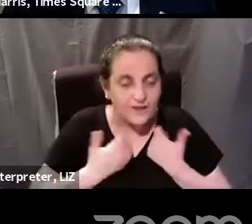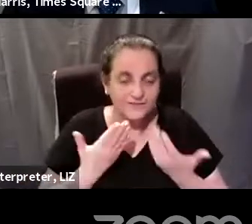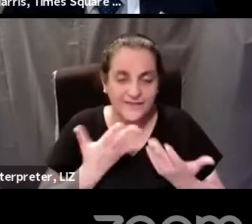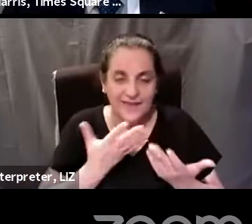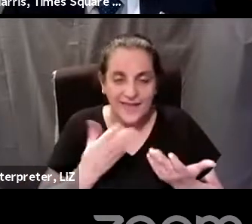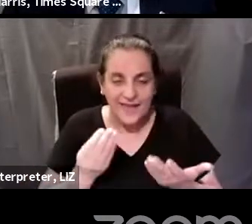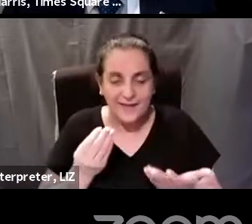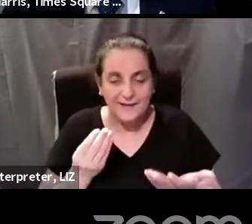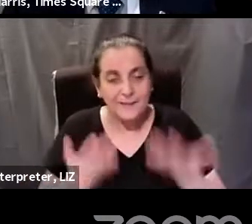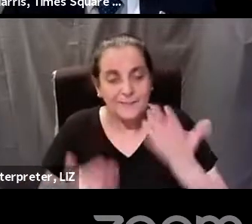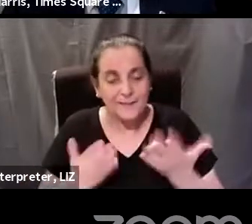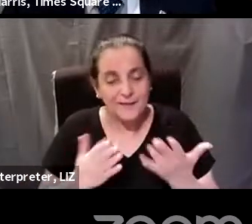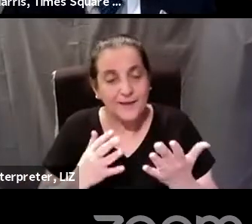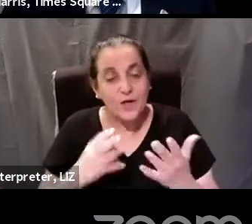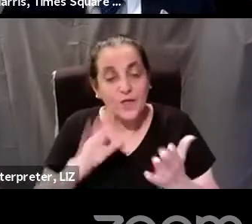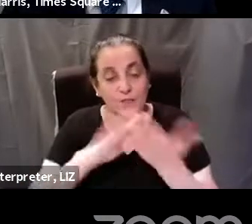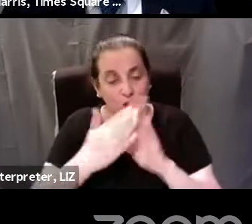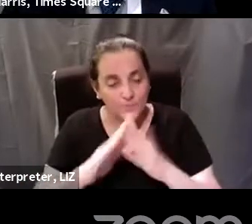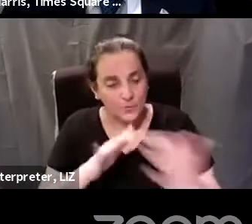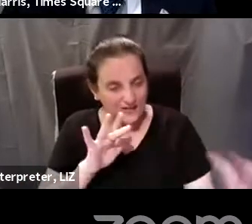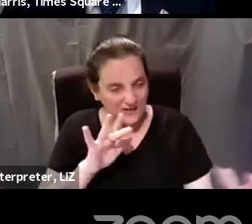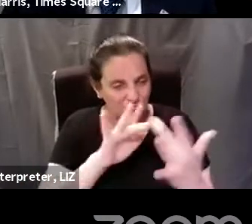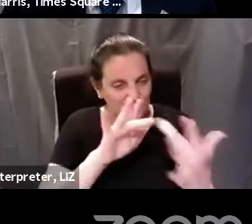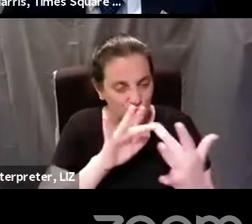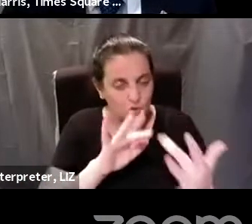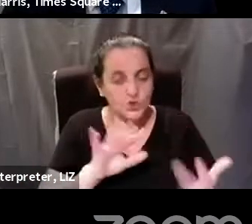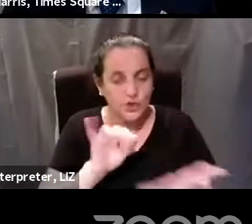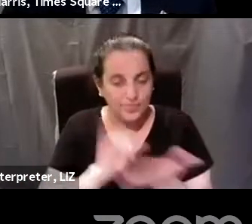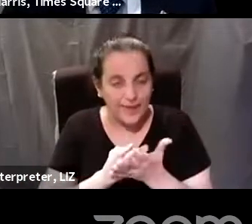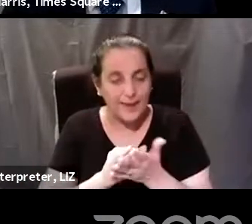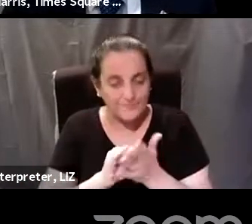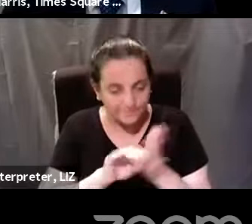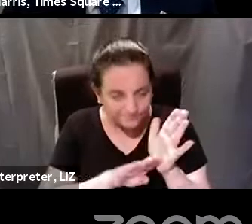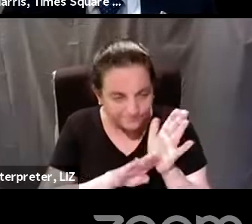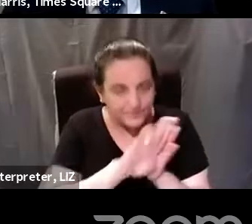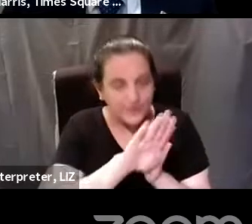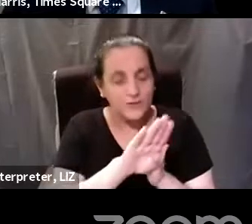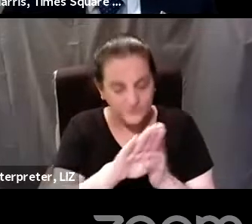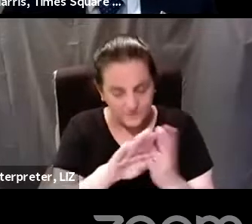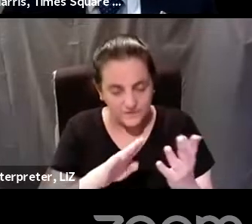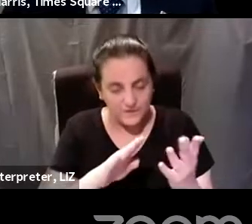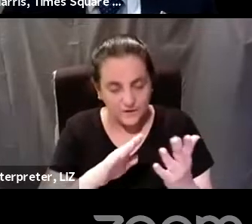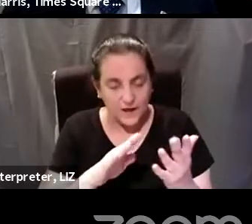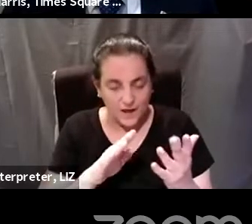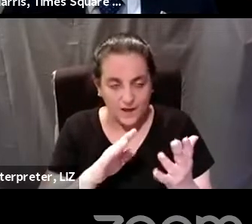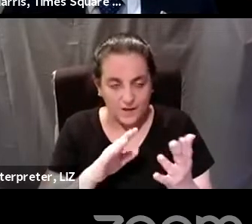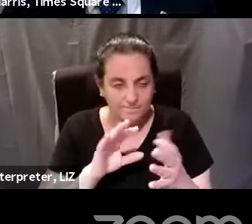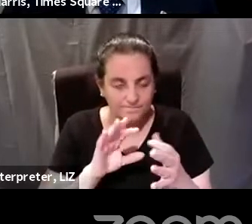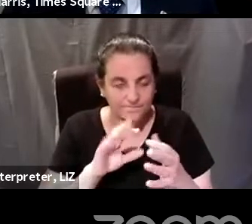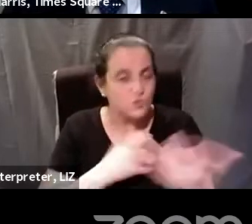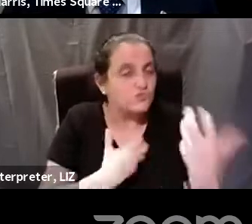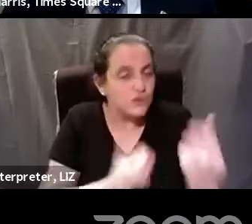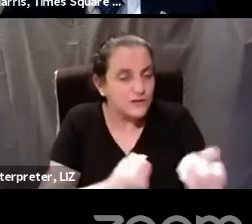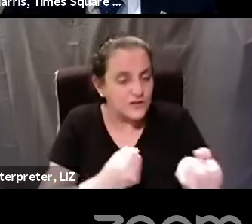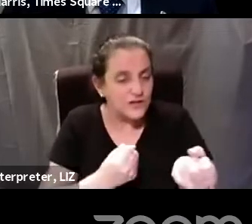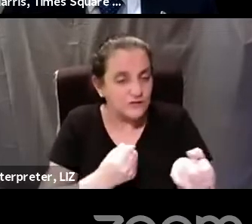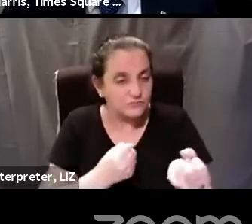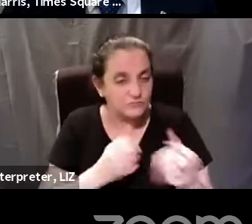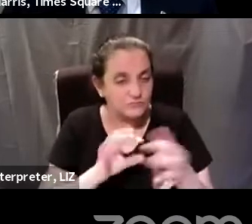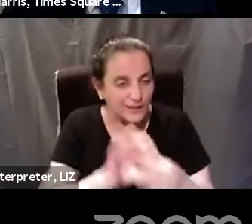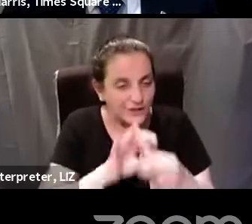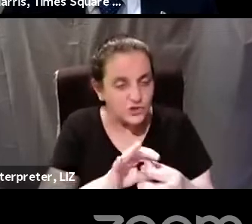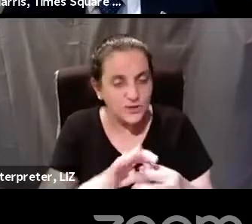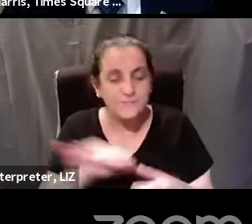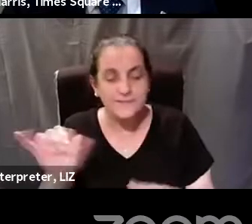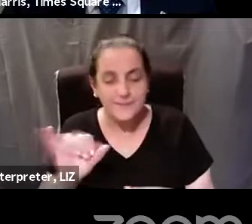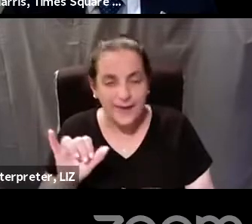community outreach that builds the trusting relationships, you know, more funding for programs that do that, like on-ramps, more